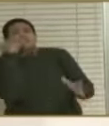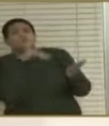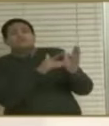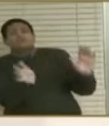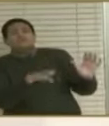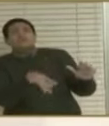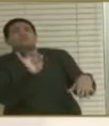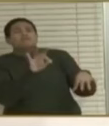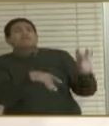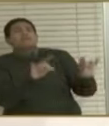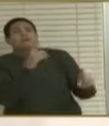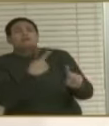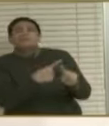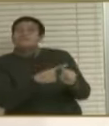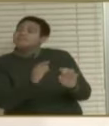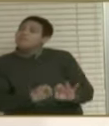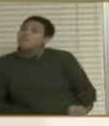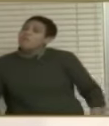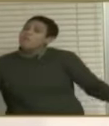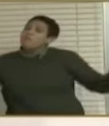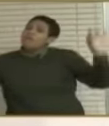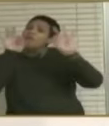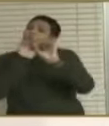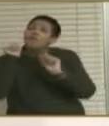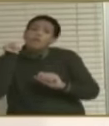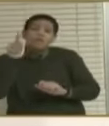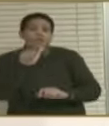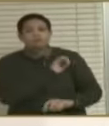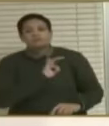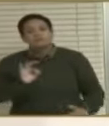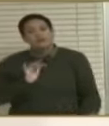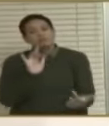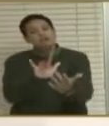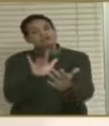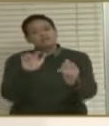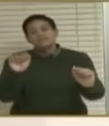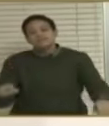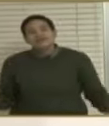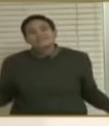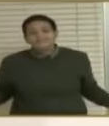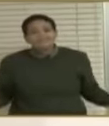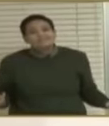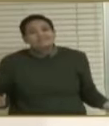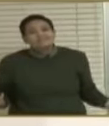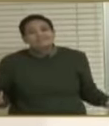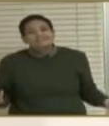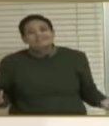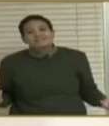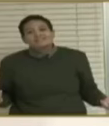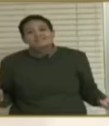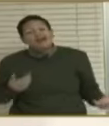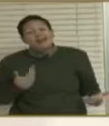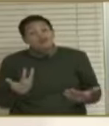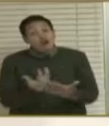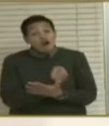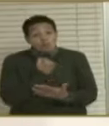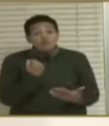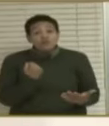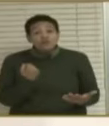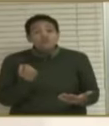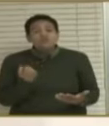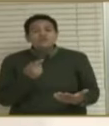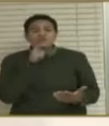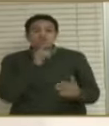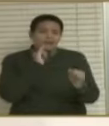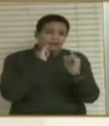that we reach all employees and at least have an opportunity to